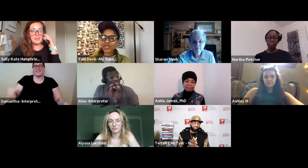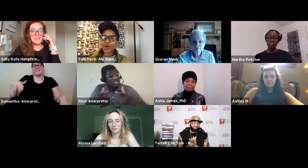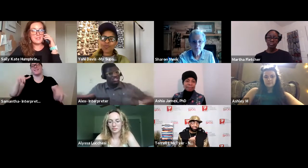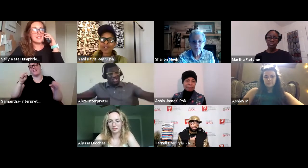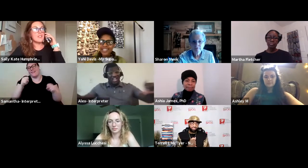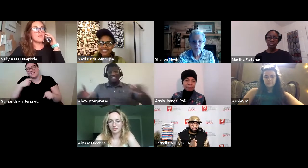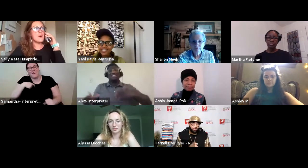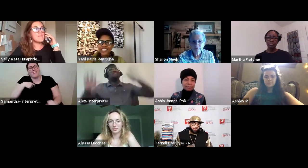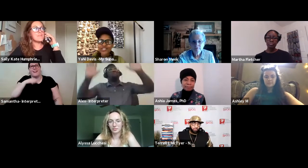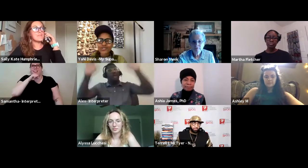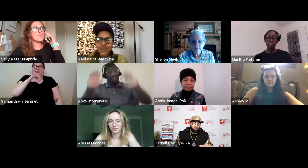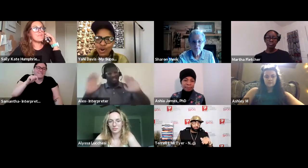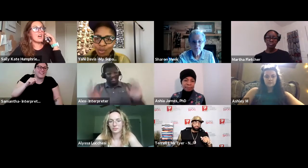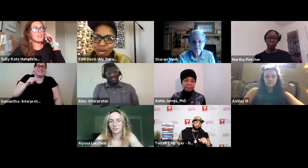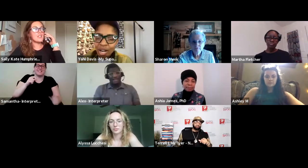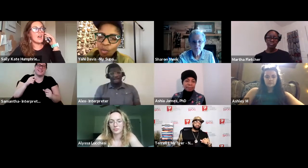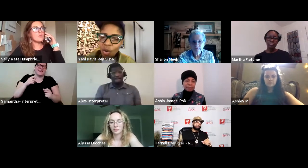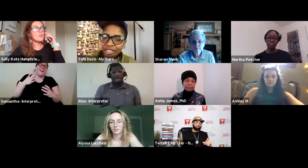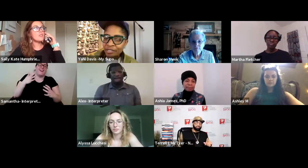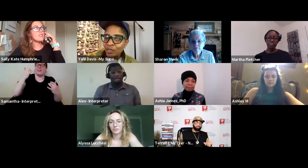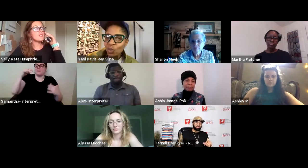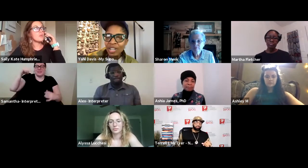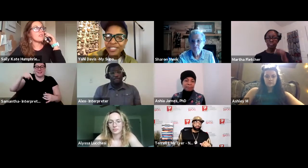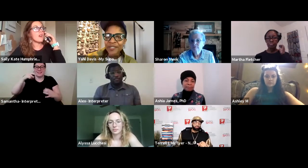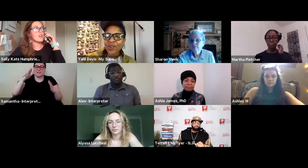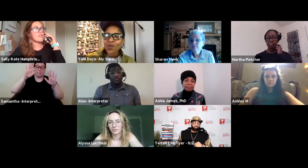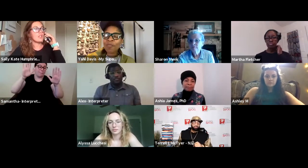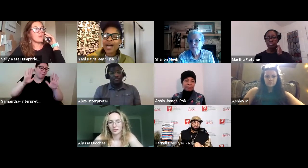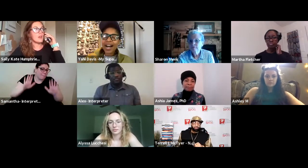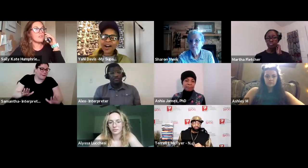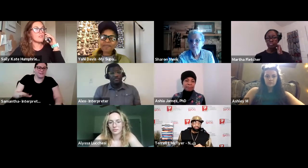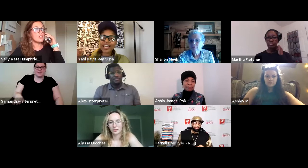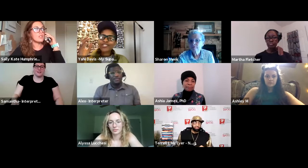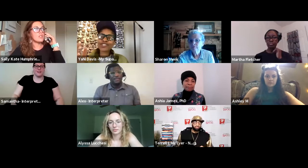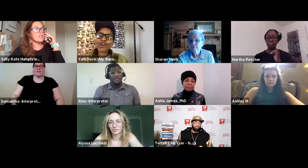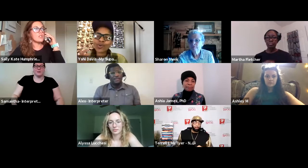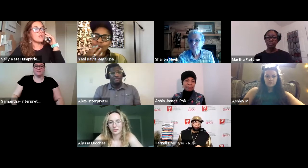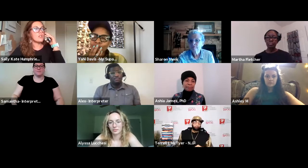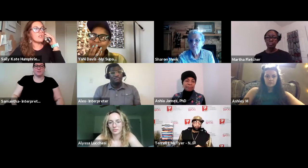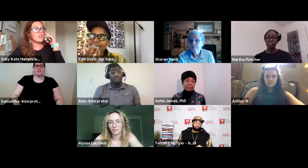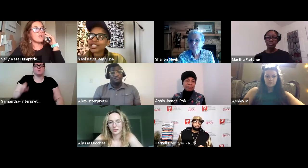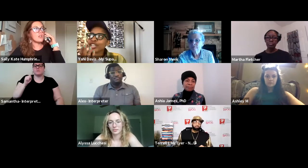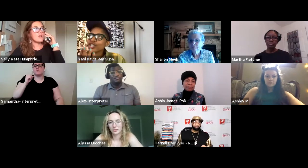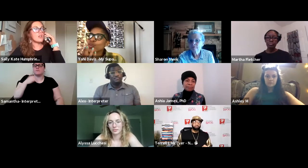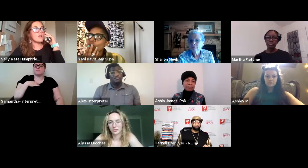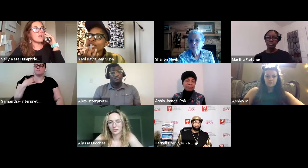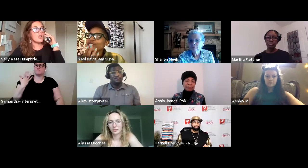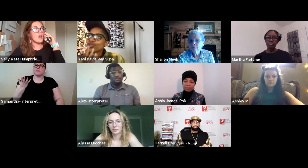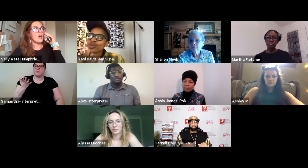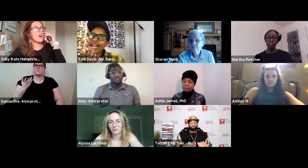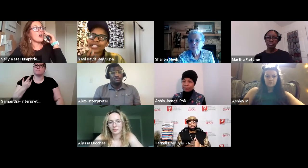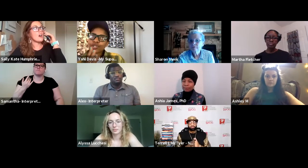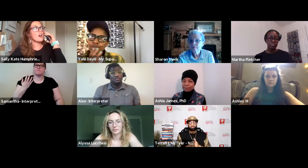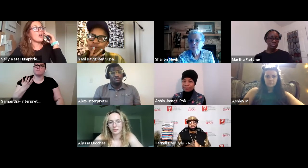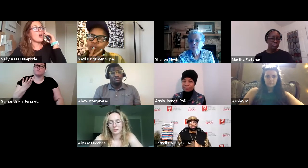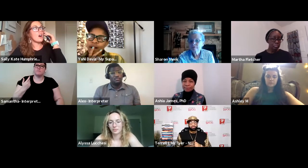love it so much. This is so wonderful, wonderful. And so I just wanted